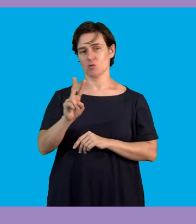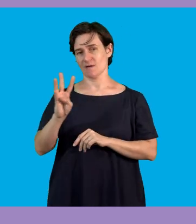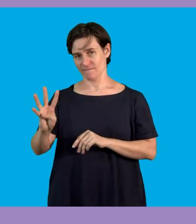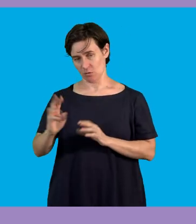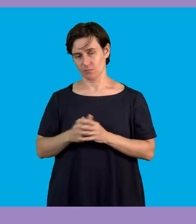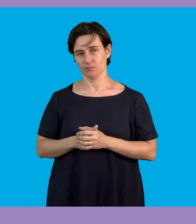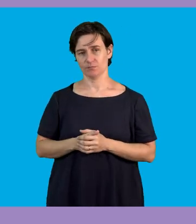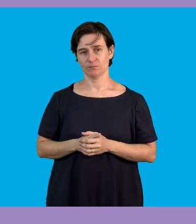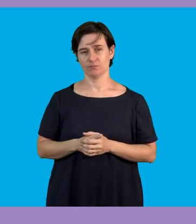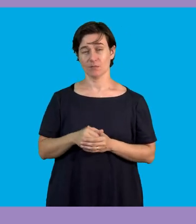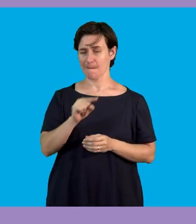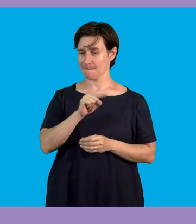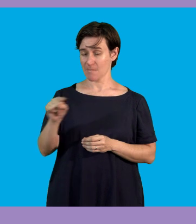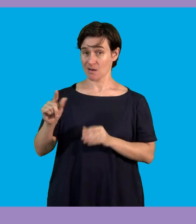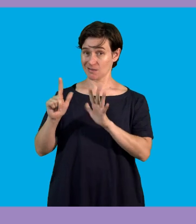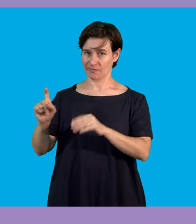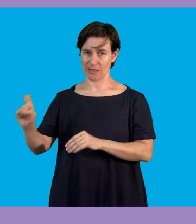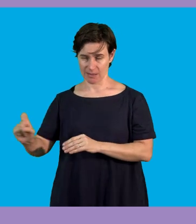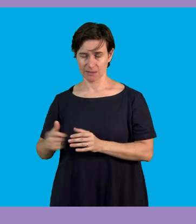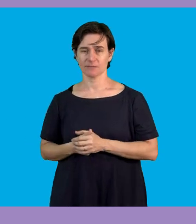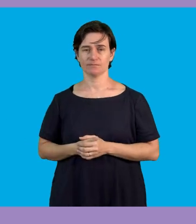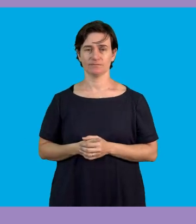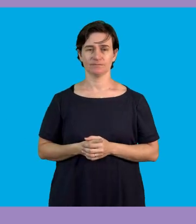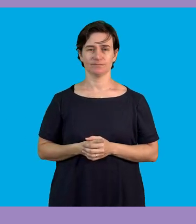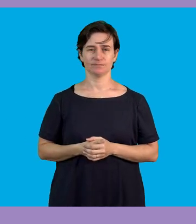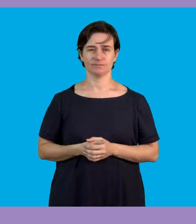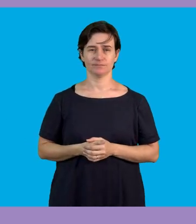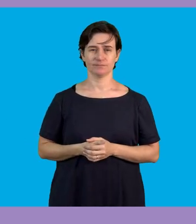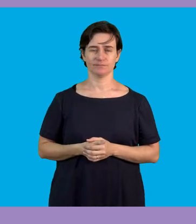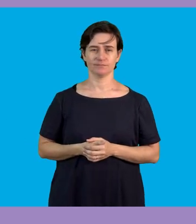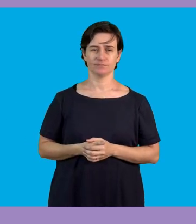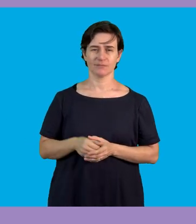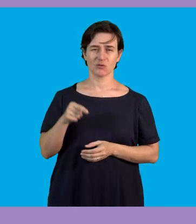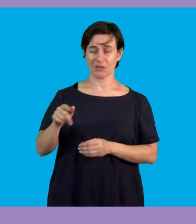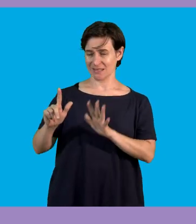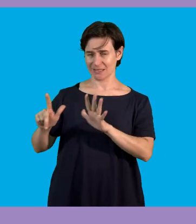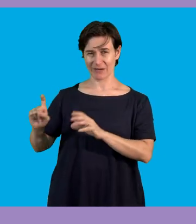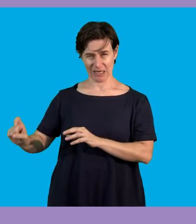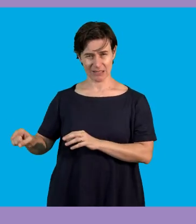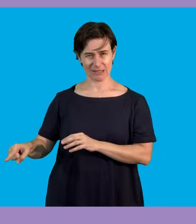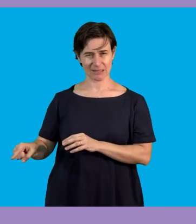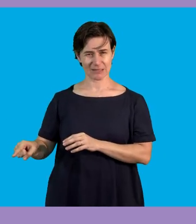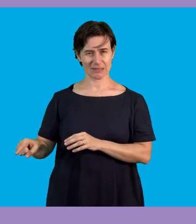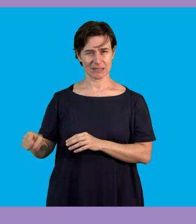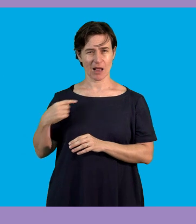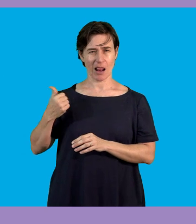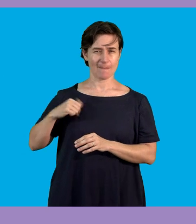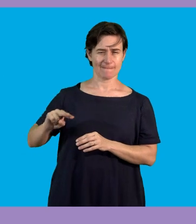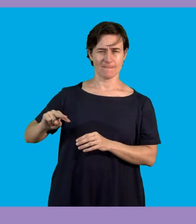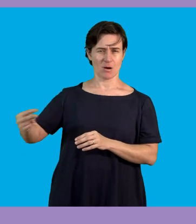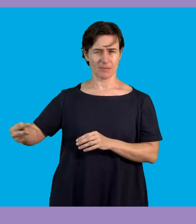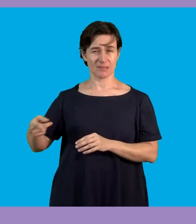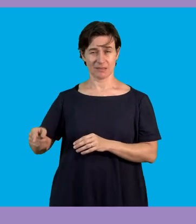is 24 minus 7x, and then the additive inverse of 7x would be